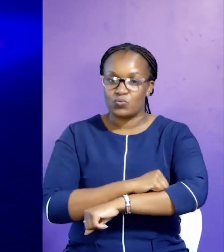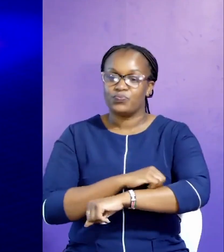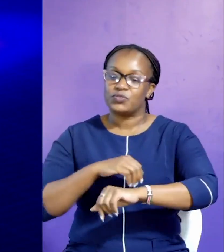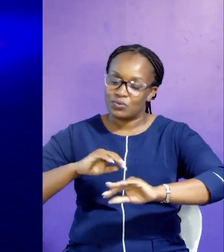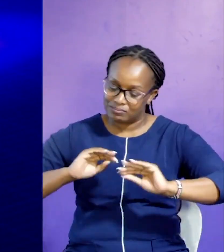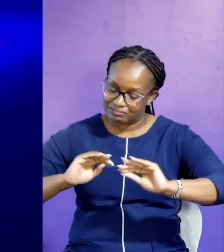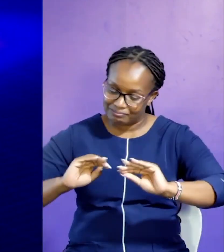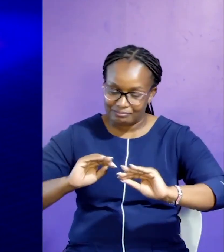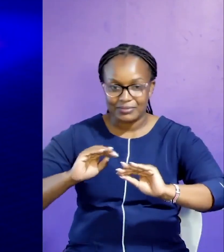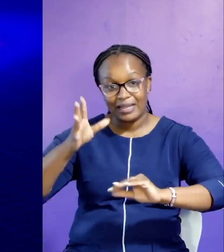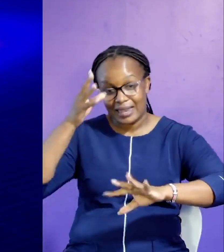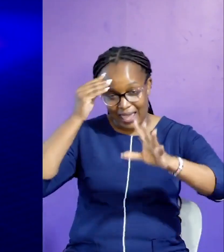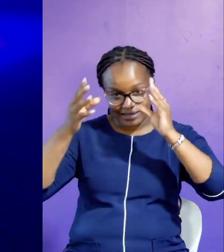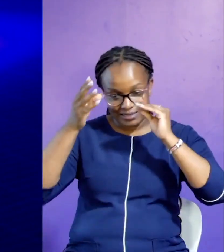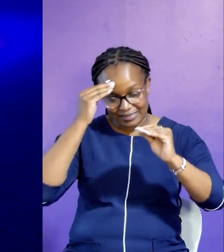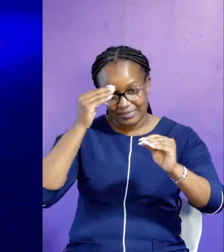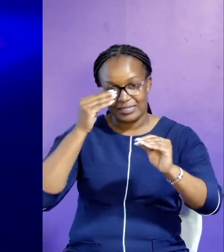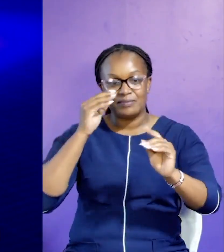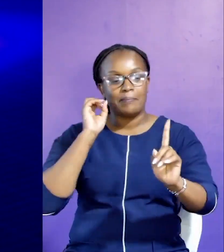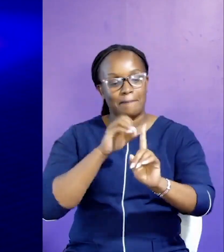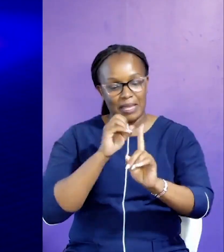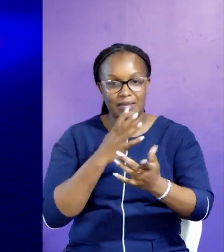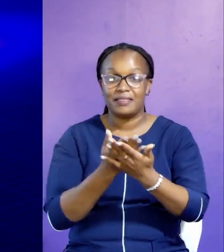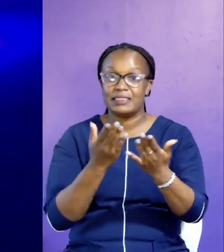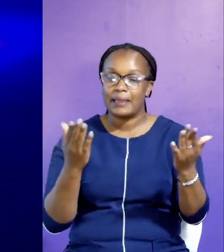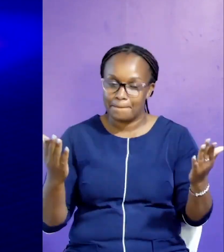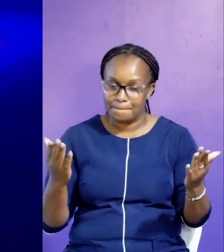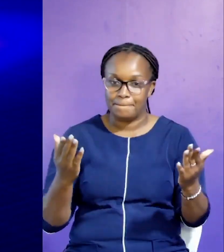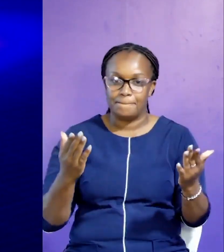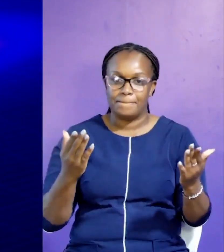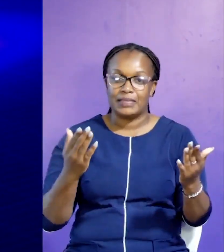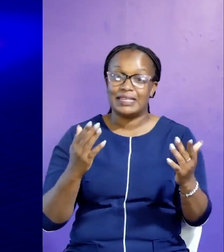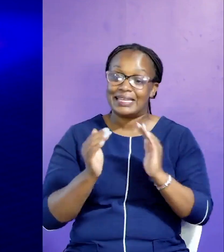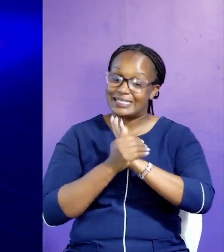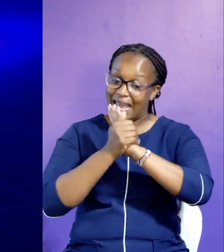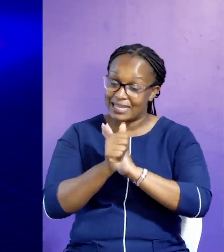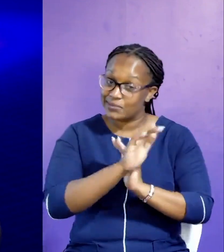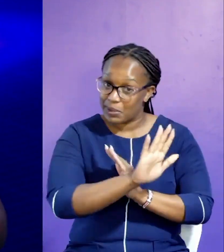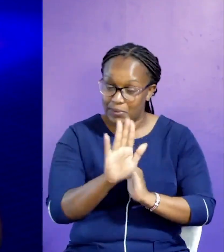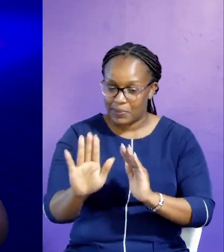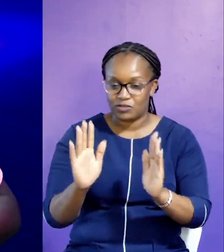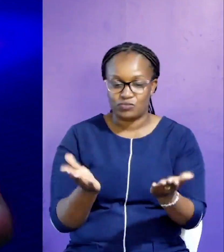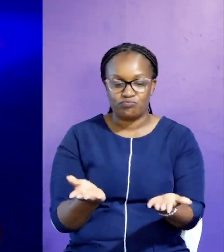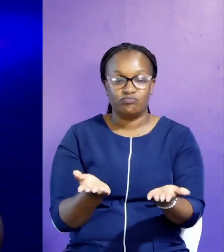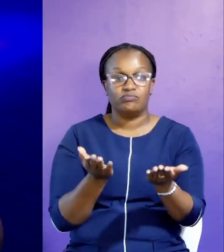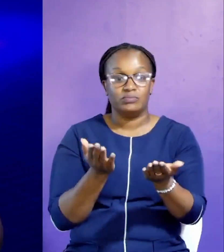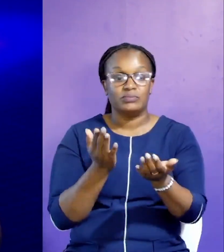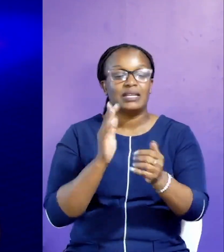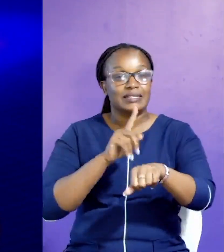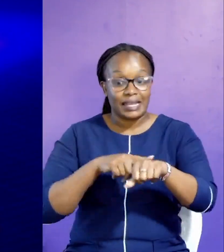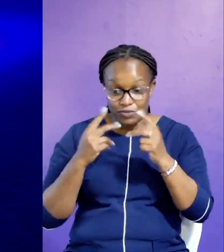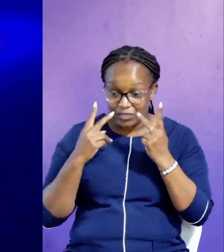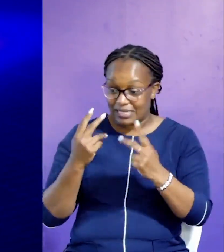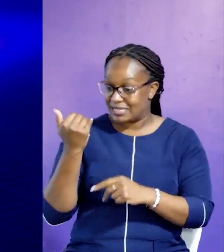tuwasomeshe, tuwapeleke, nurture your talent, the talent of the child. Ukiona mtoto anapenda football